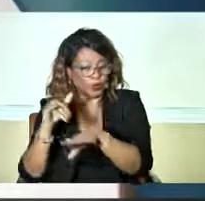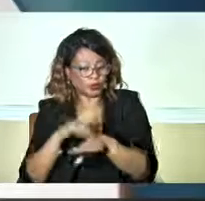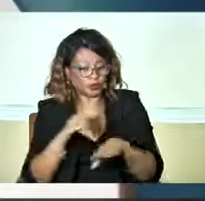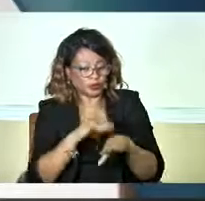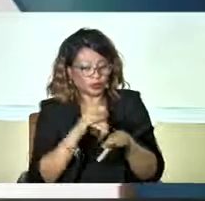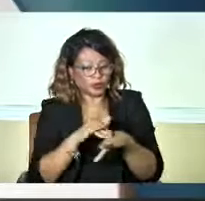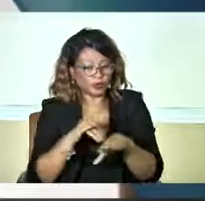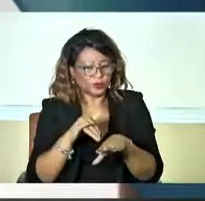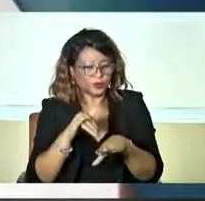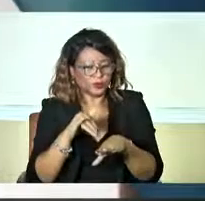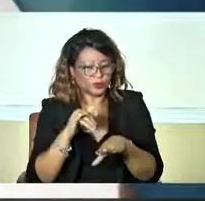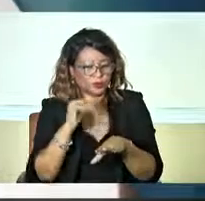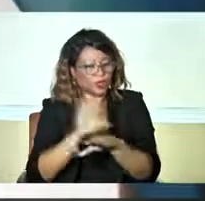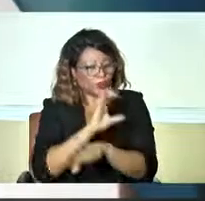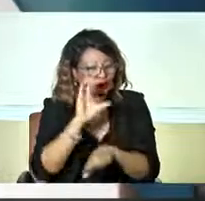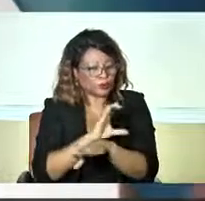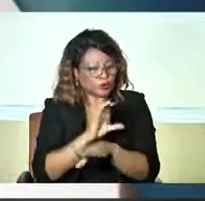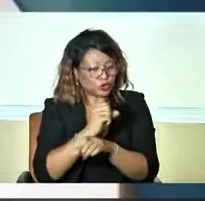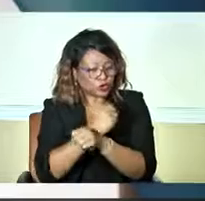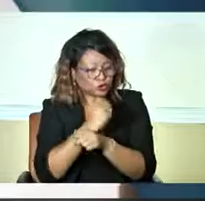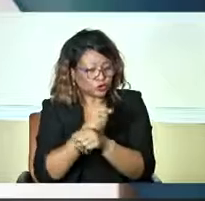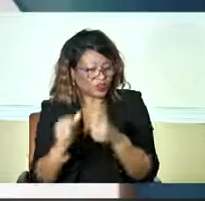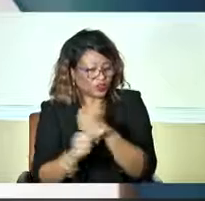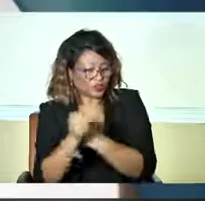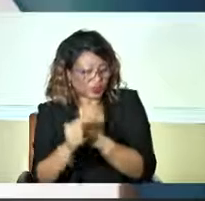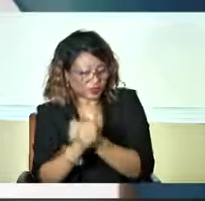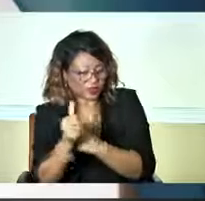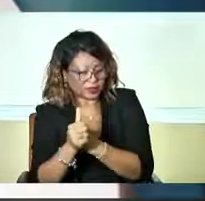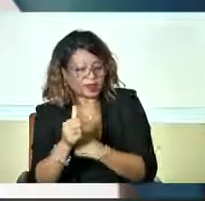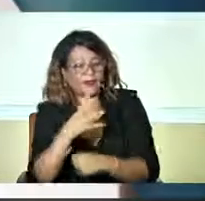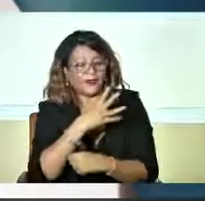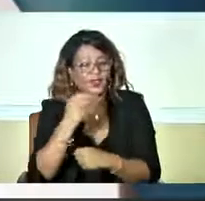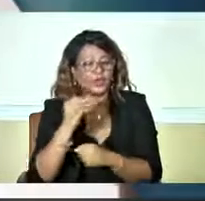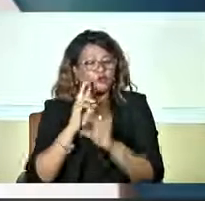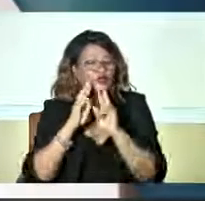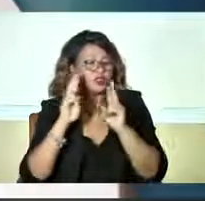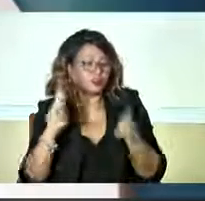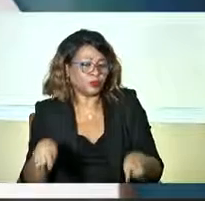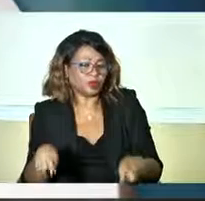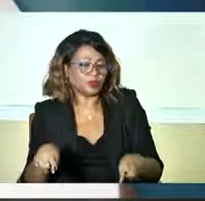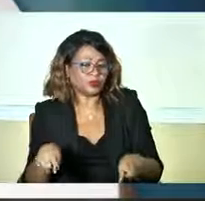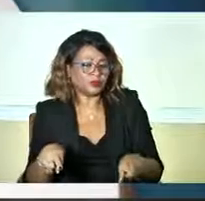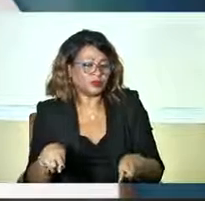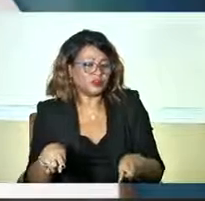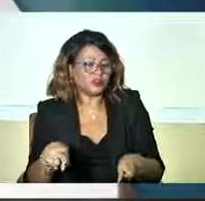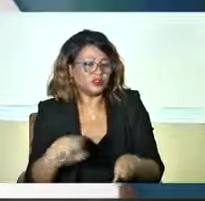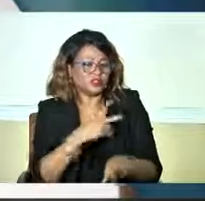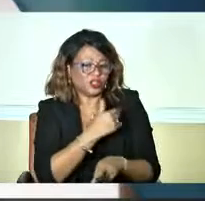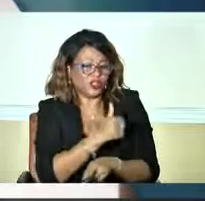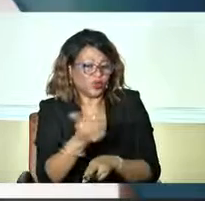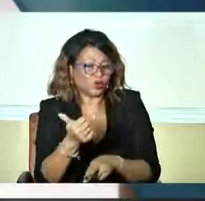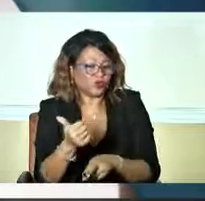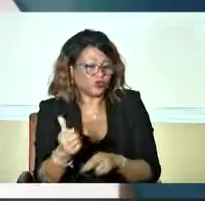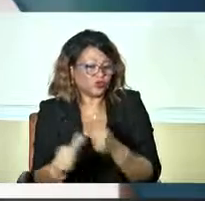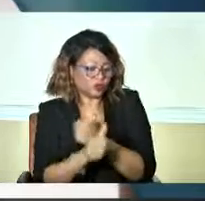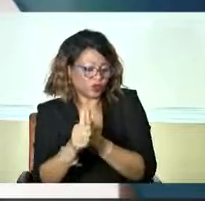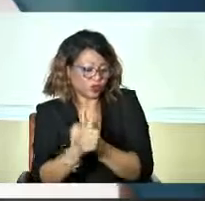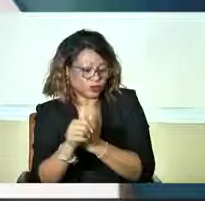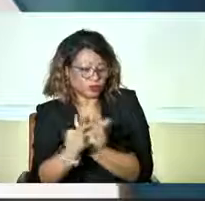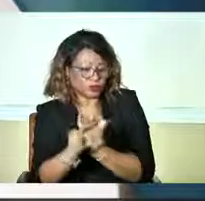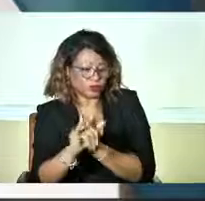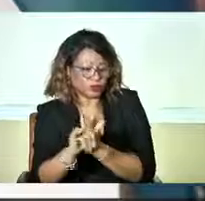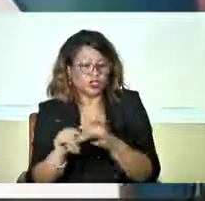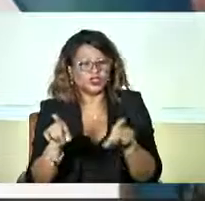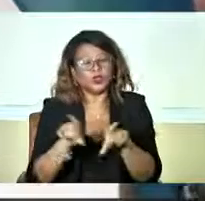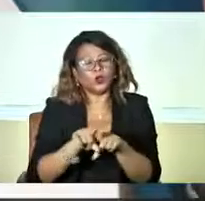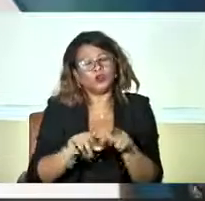about computer security threats and respond accordingly to those incidents. They